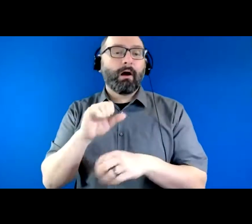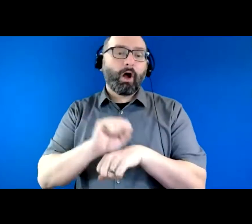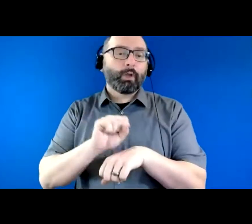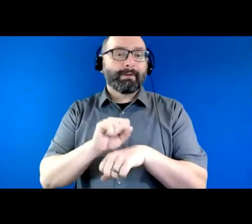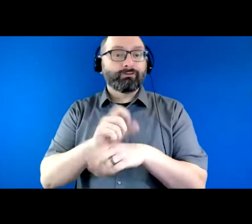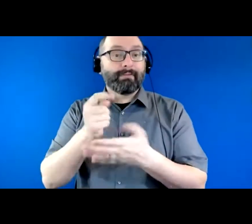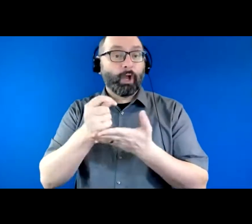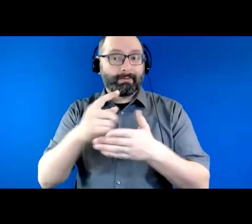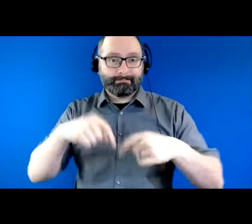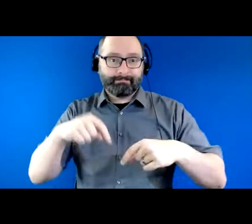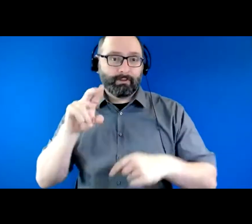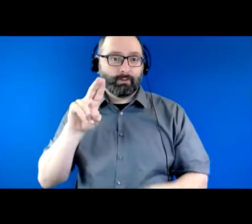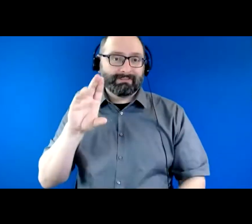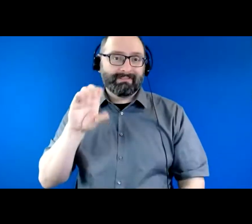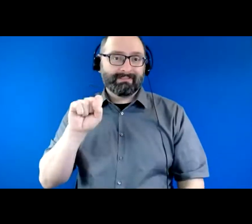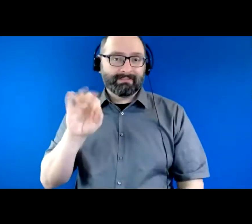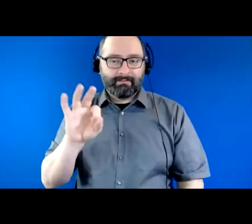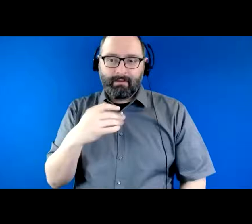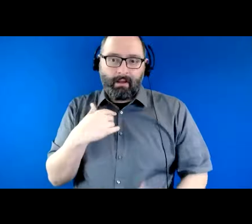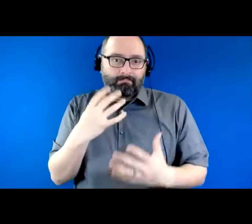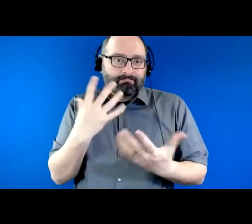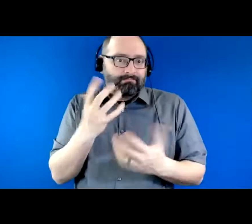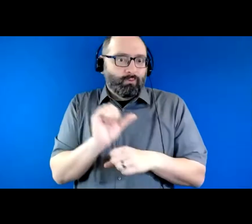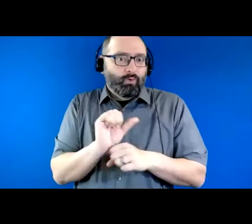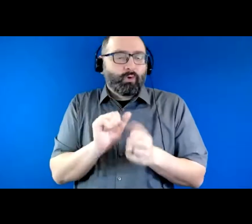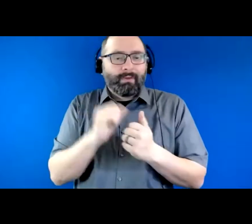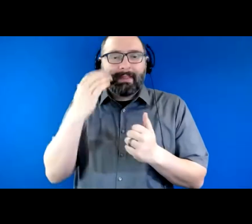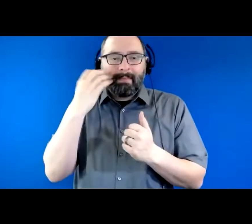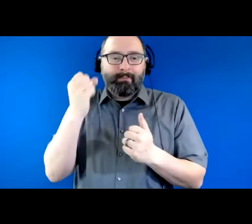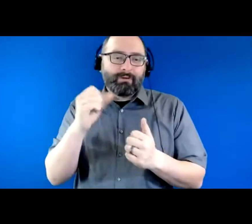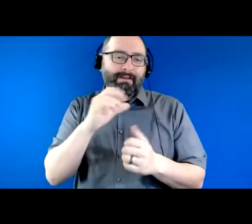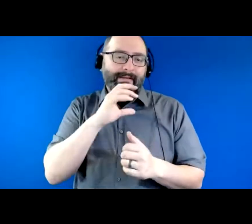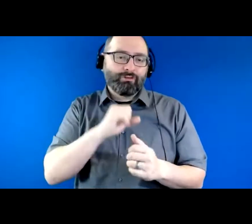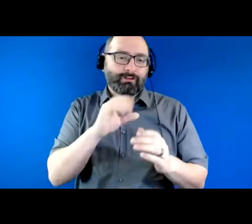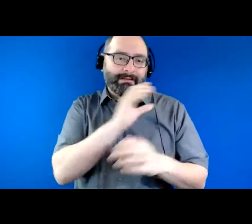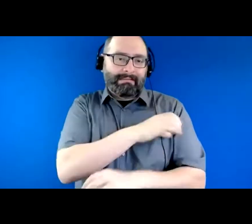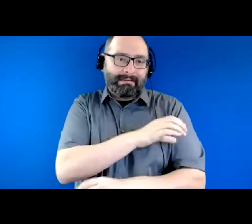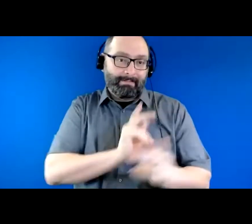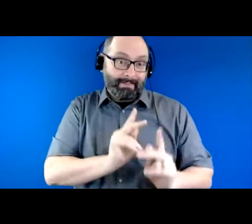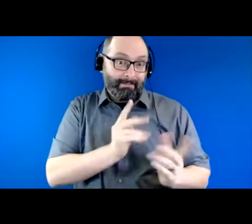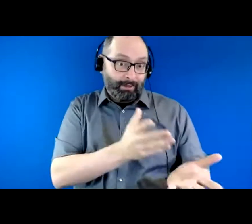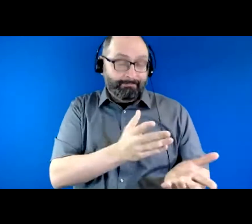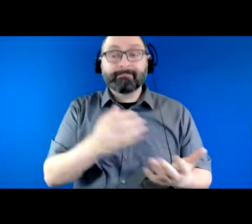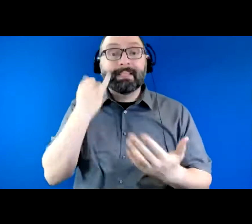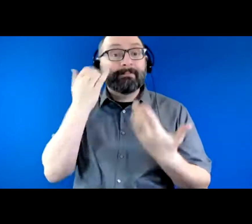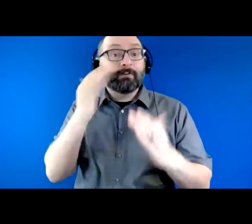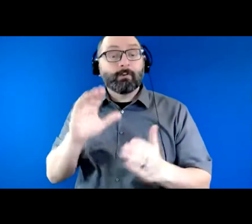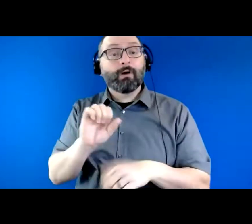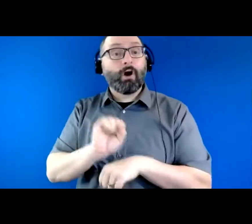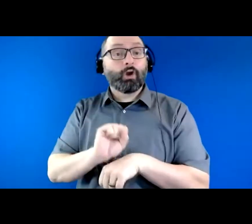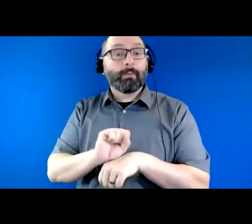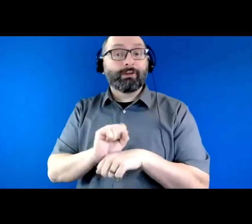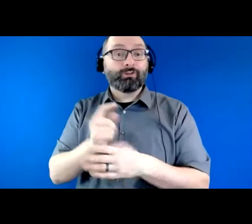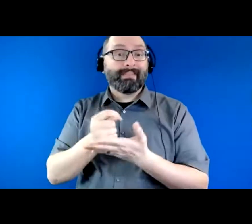and have the opportunity to work with the lovely folks at the Memory and Aging Clinic. For those of you who don't know, occupational